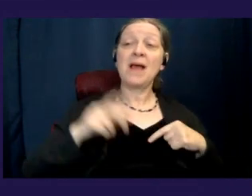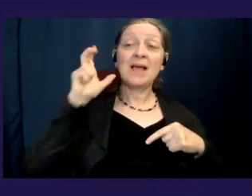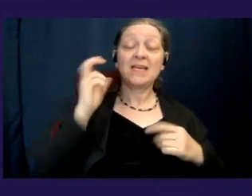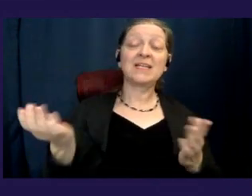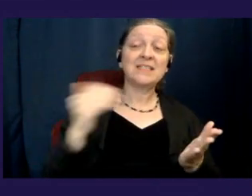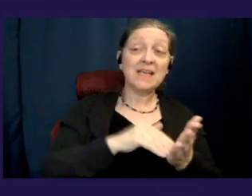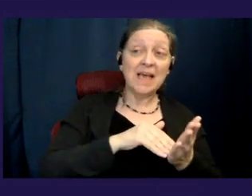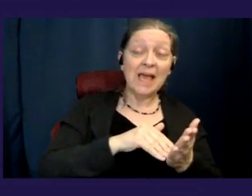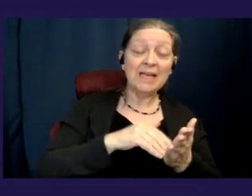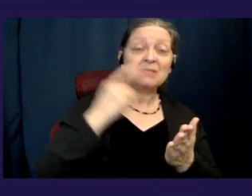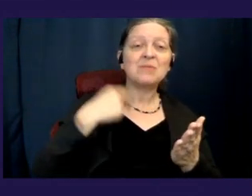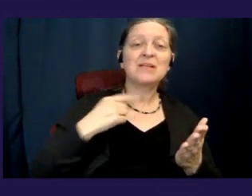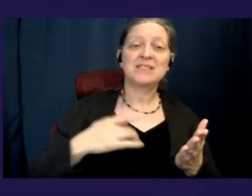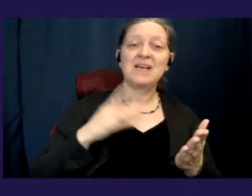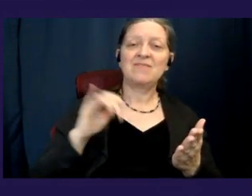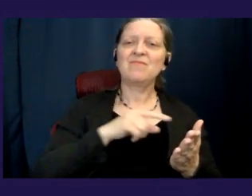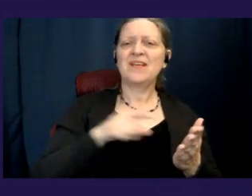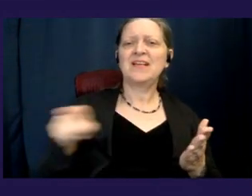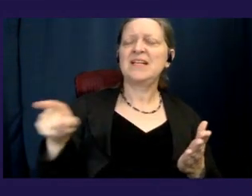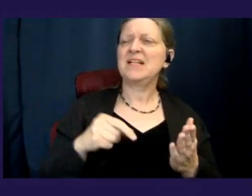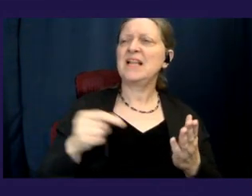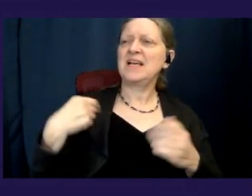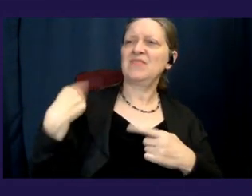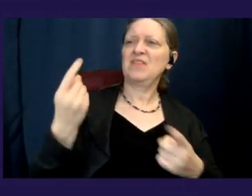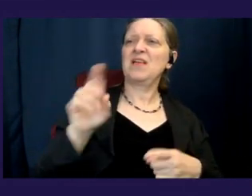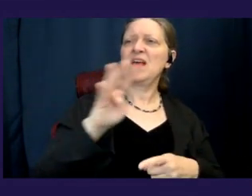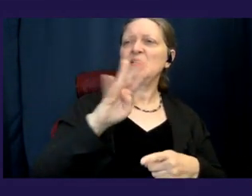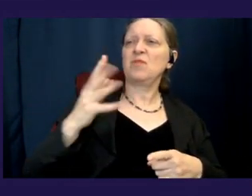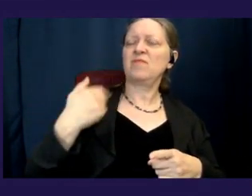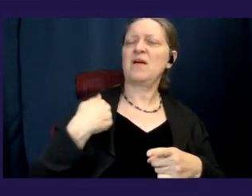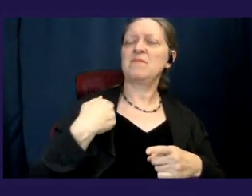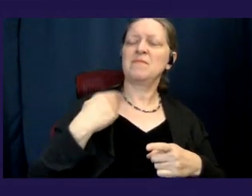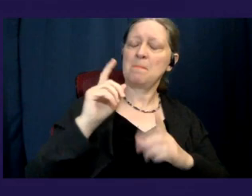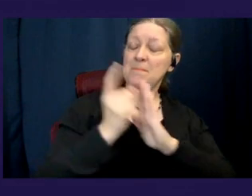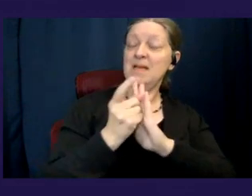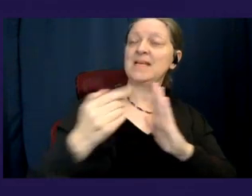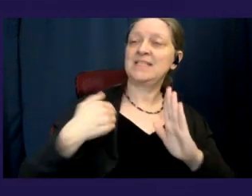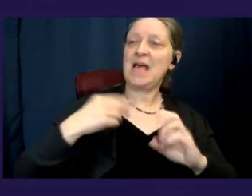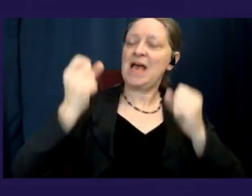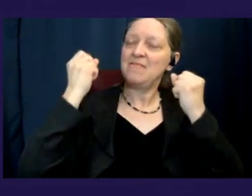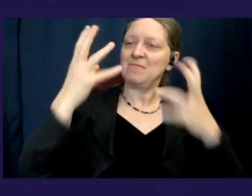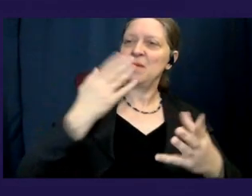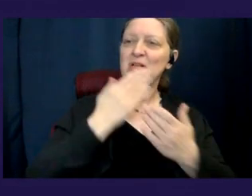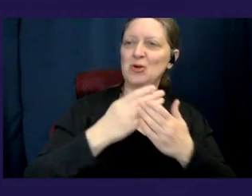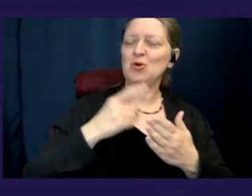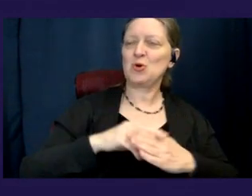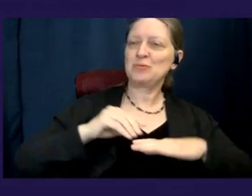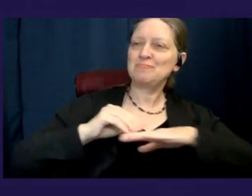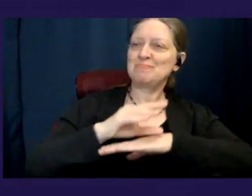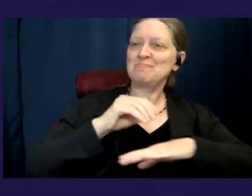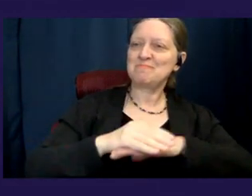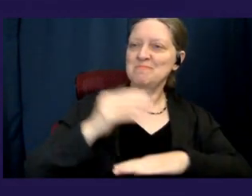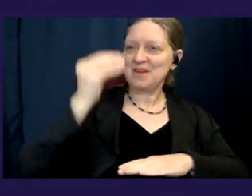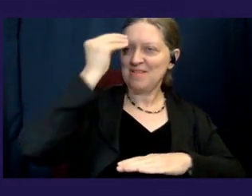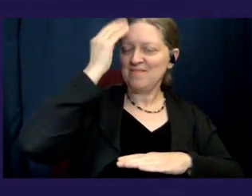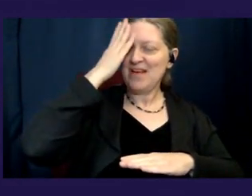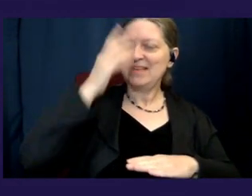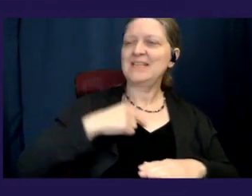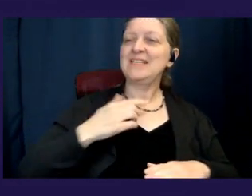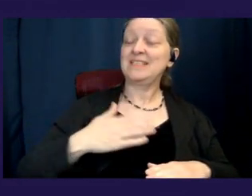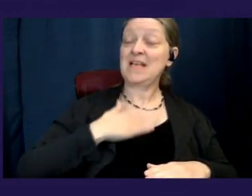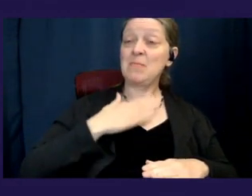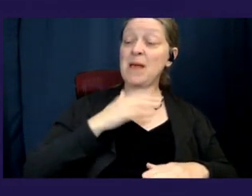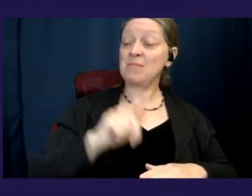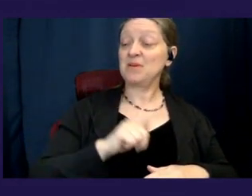of good takeaways in these last 45 minutes. So we don't have time for more with this group, but I'm really pleased to pass it off to the next